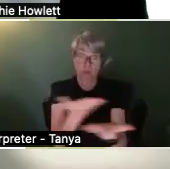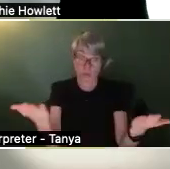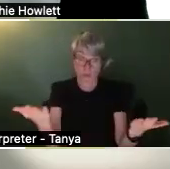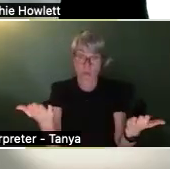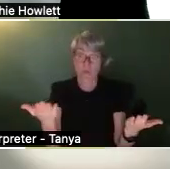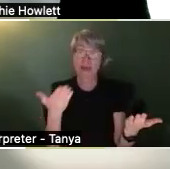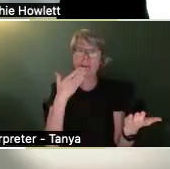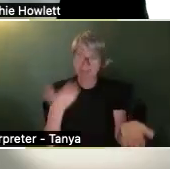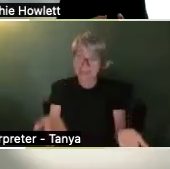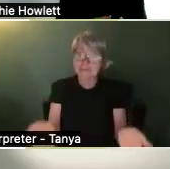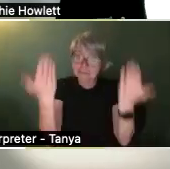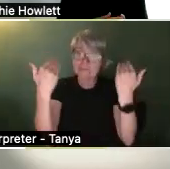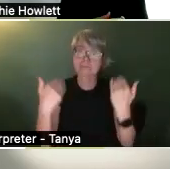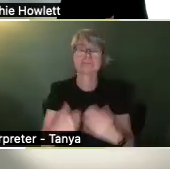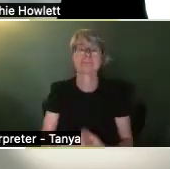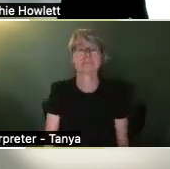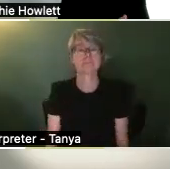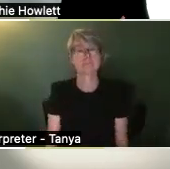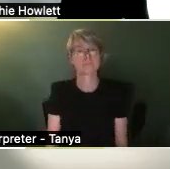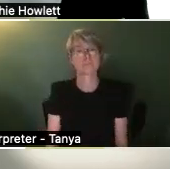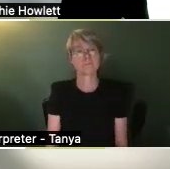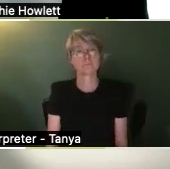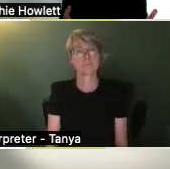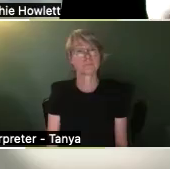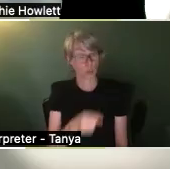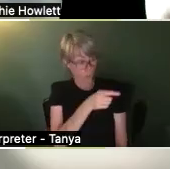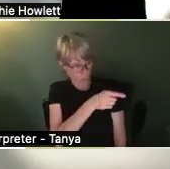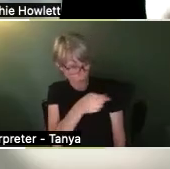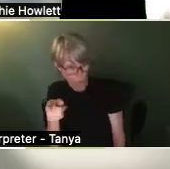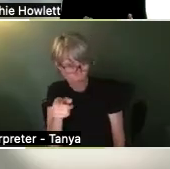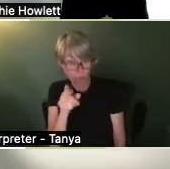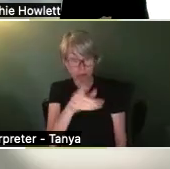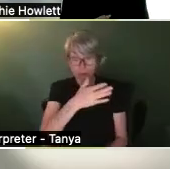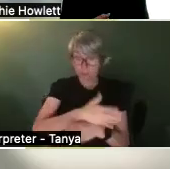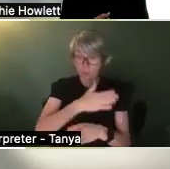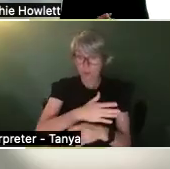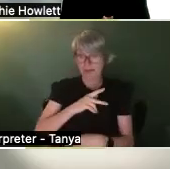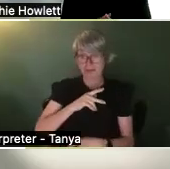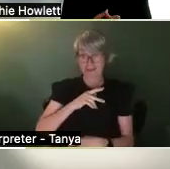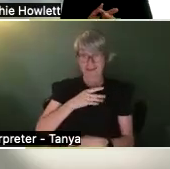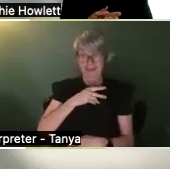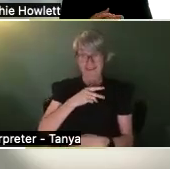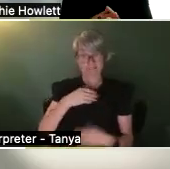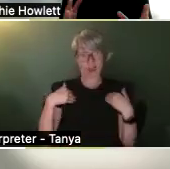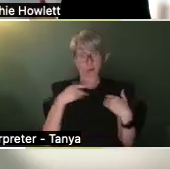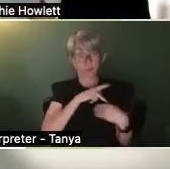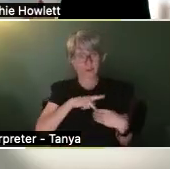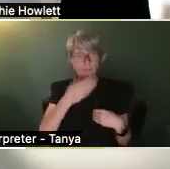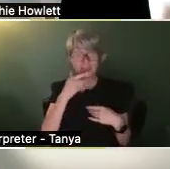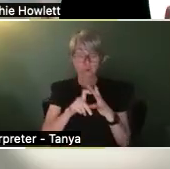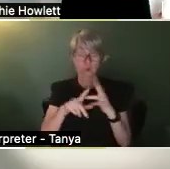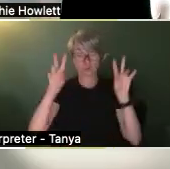this challenge. So if you are, say, a health professional, can you do the Just Include Me training? Or learn more